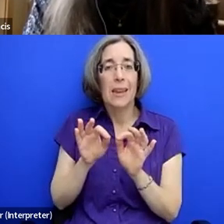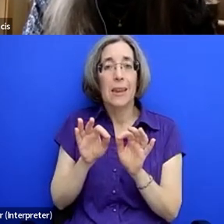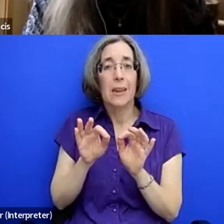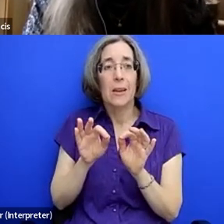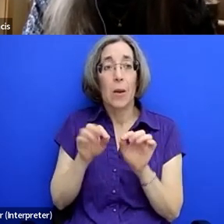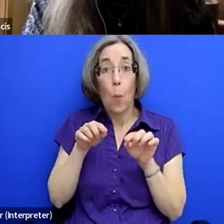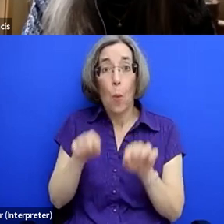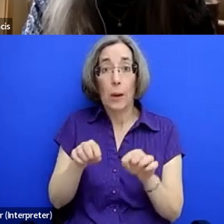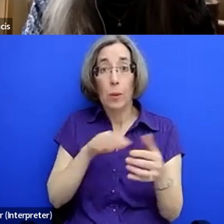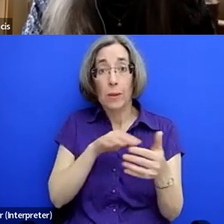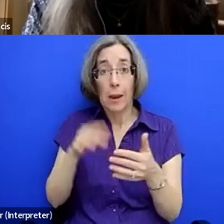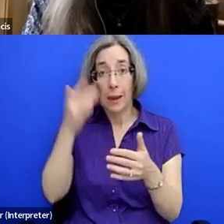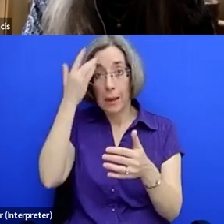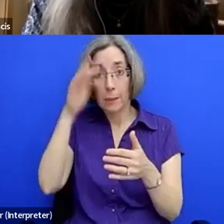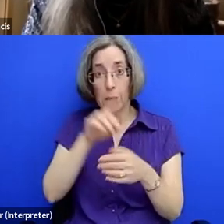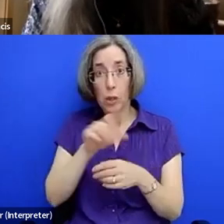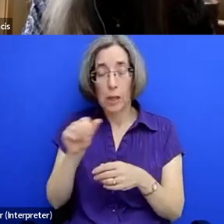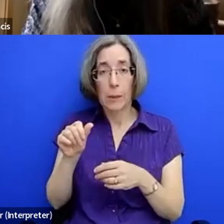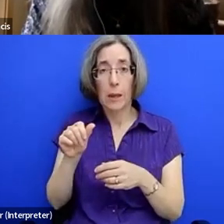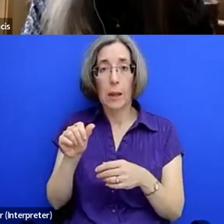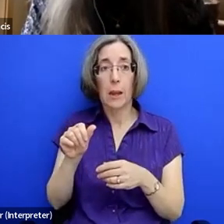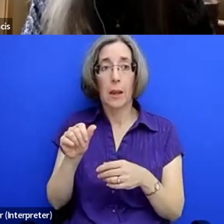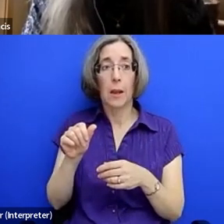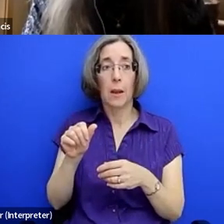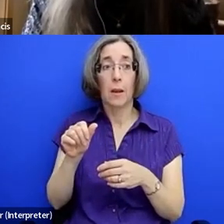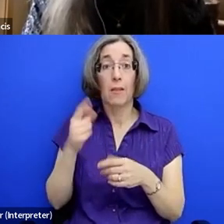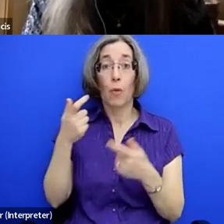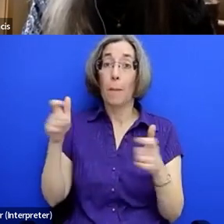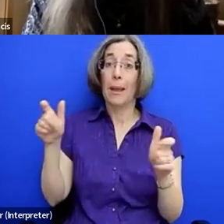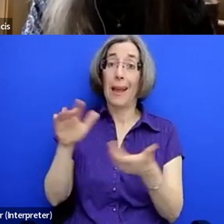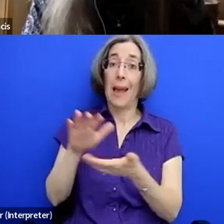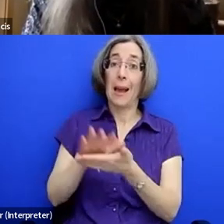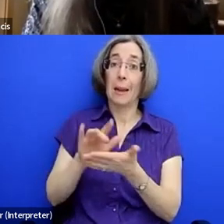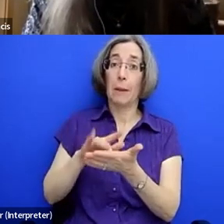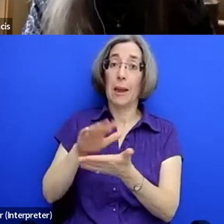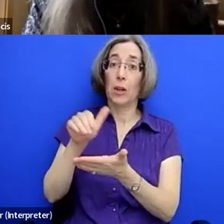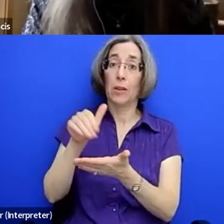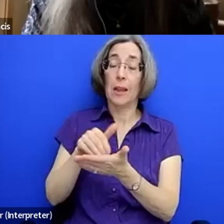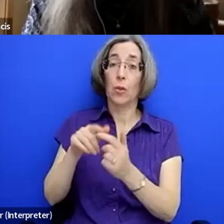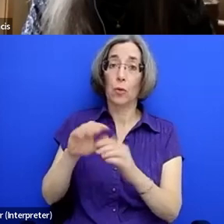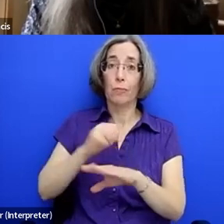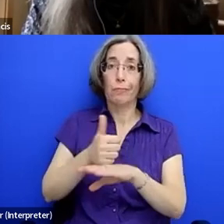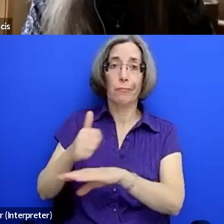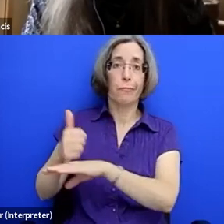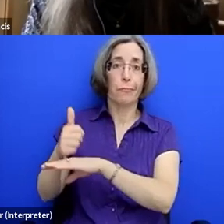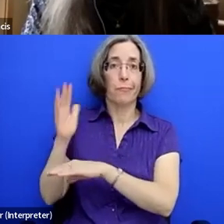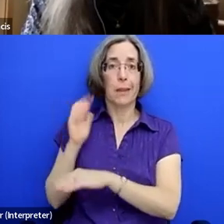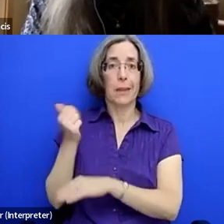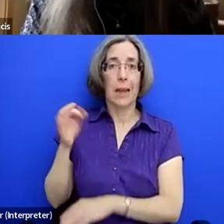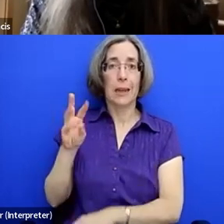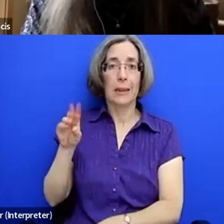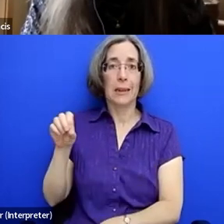intellectual disability for major academic medical centers to start forming in the 1960s. Because prior to